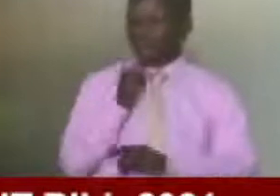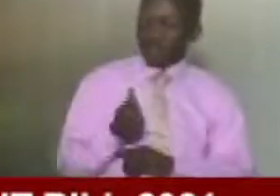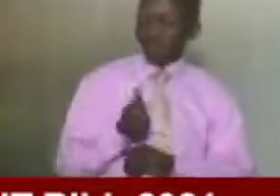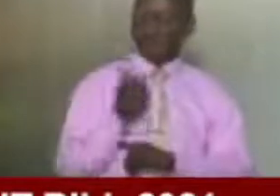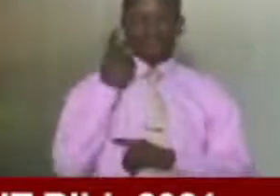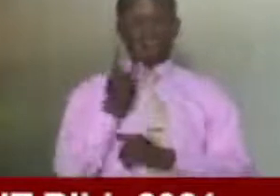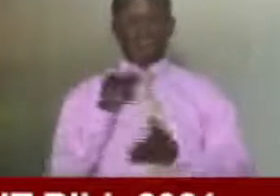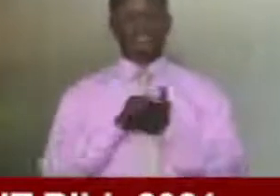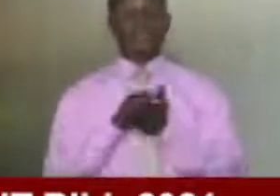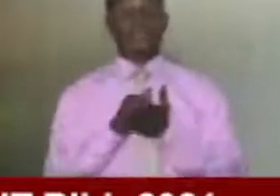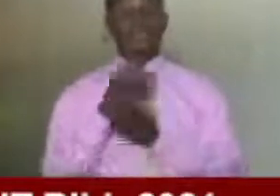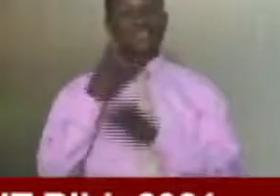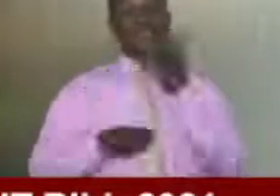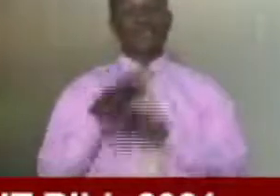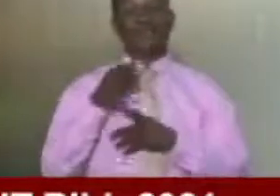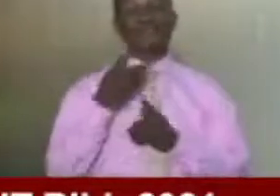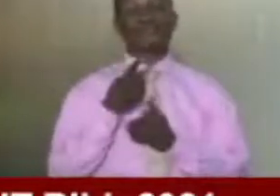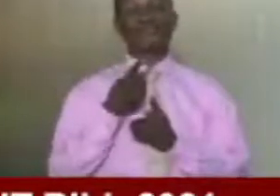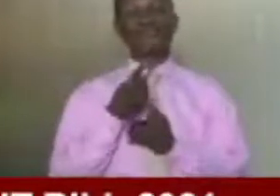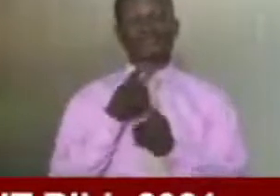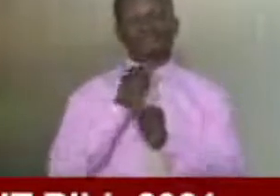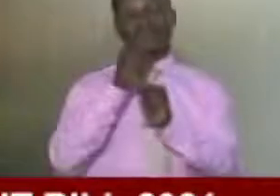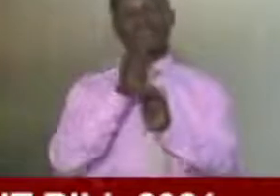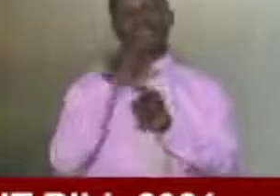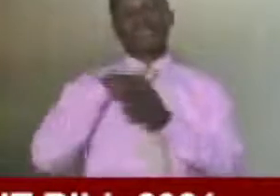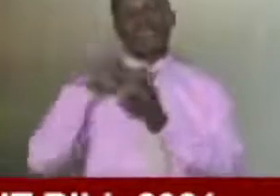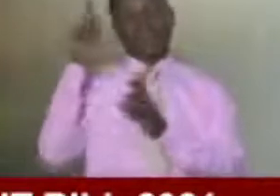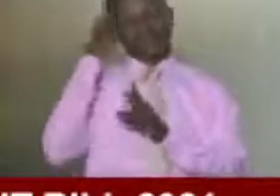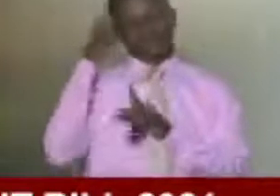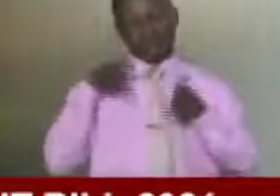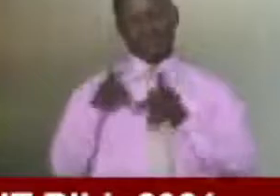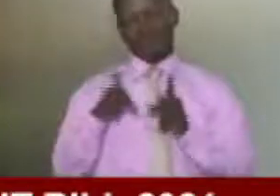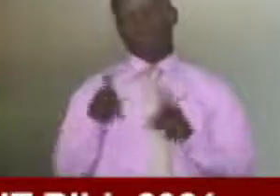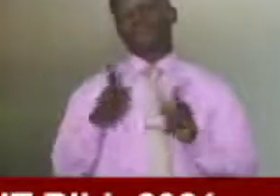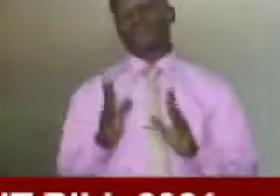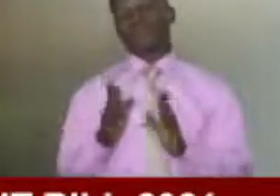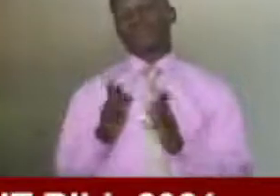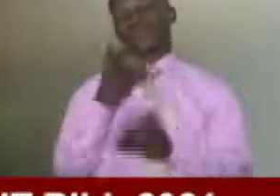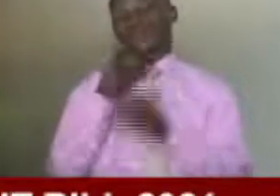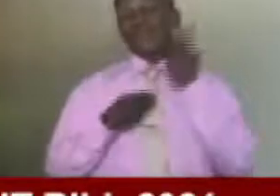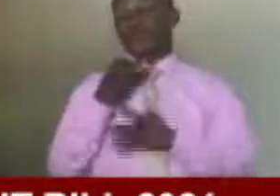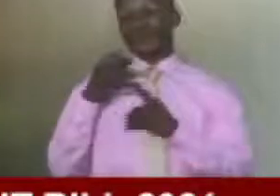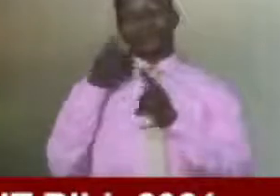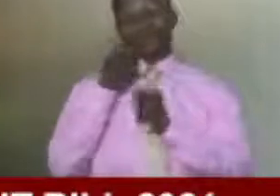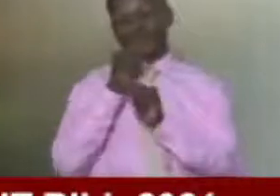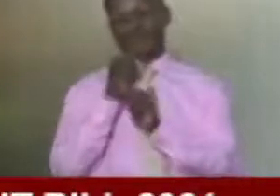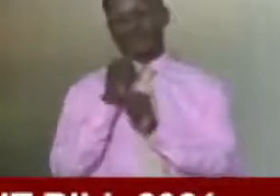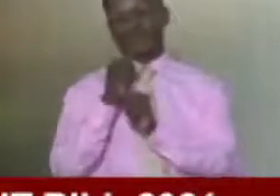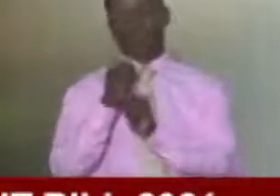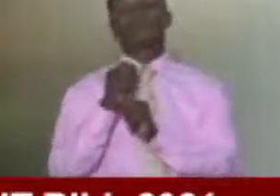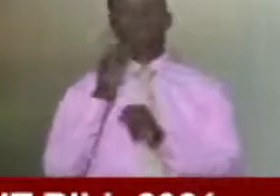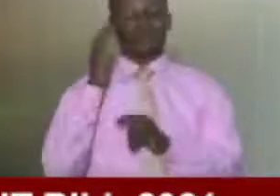of choice in the political parties, within the political parties, would actually